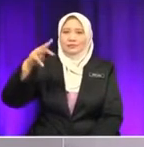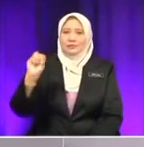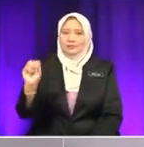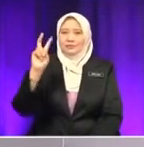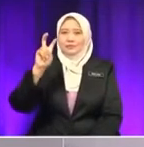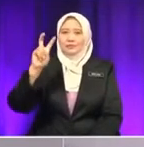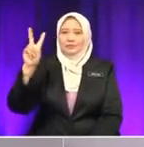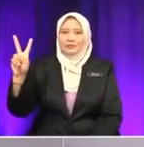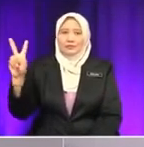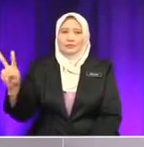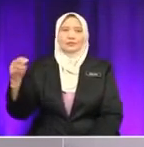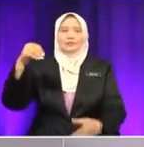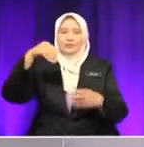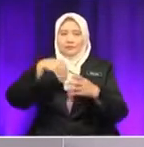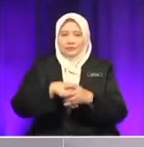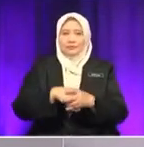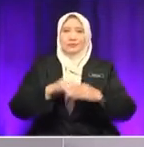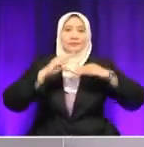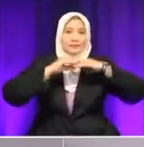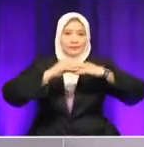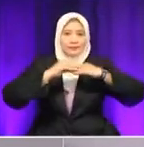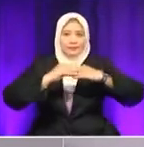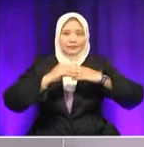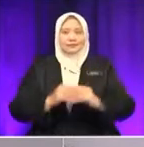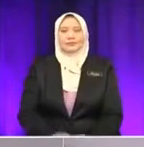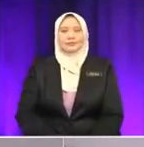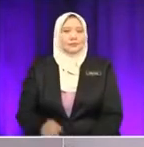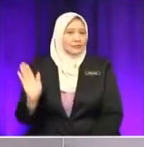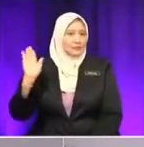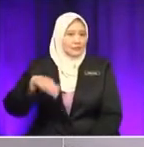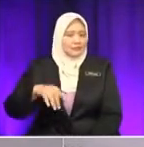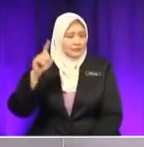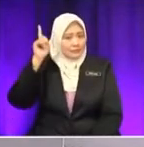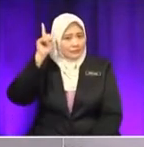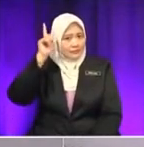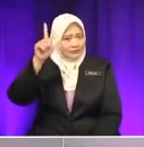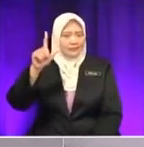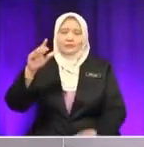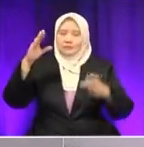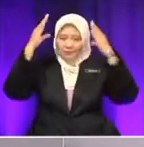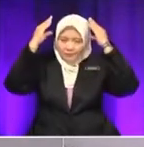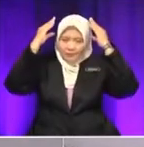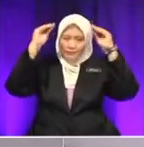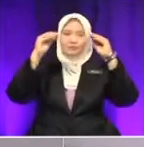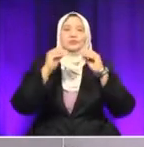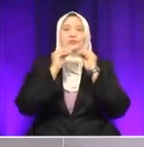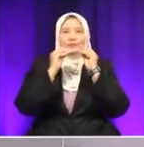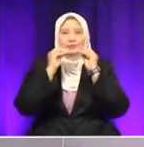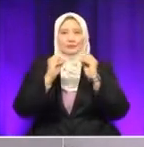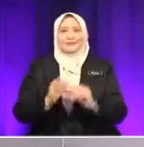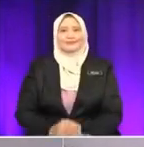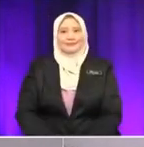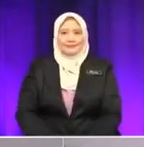Sukses SPM 2022 for English language. Let's get it rolling, right? Before that, let's have a look at the teacher's profile